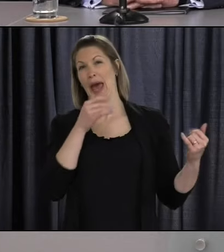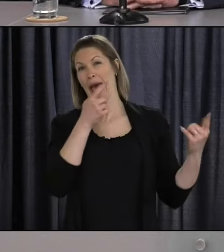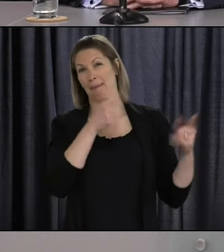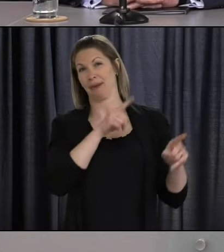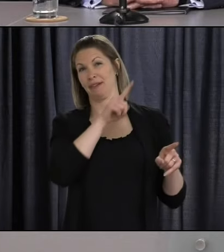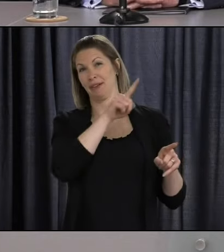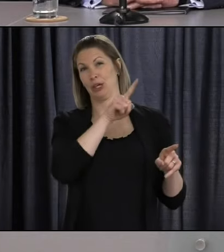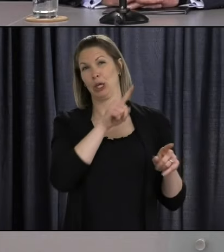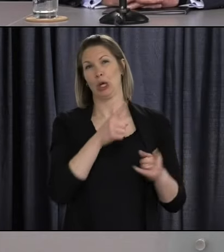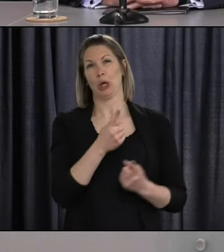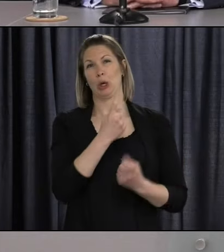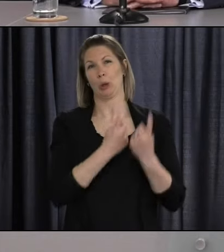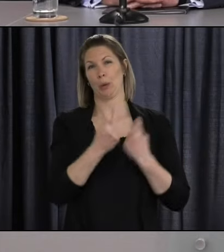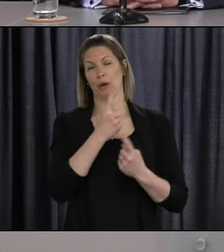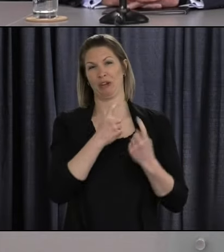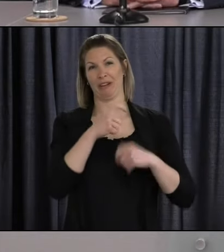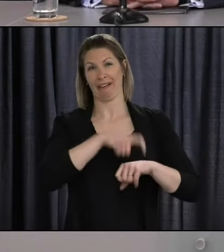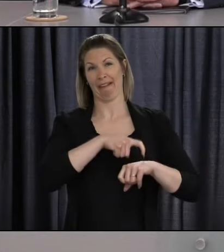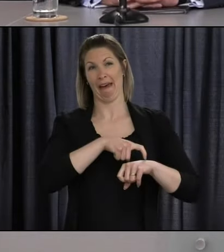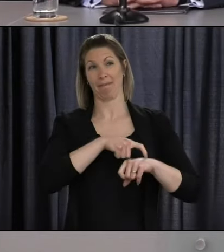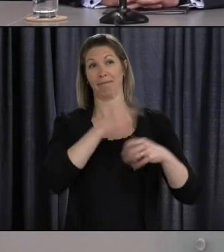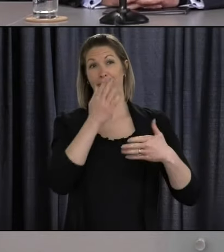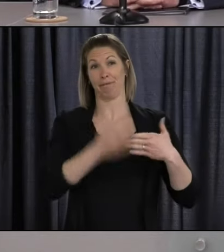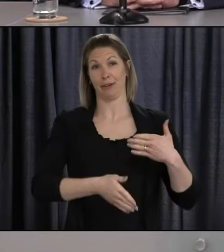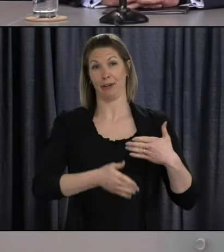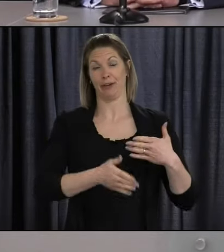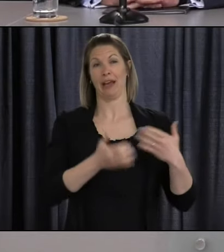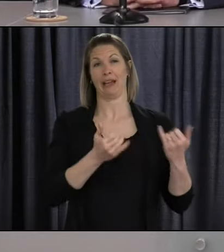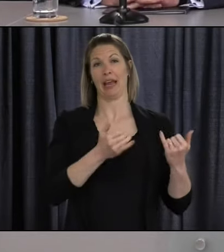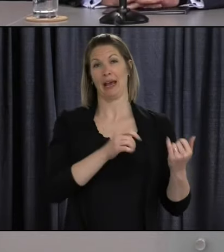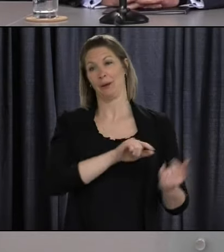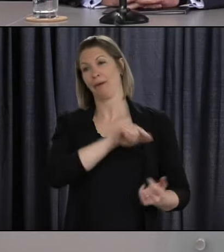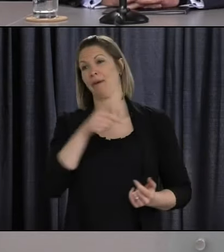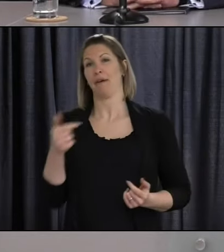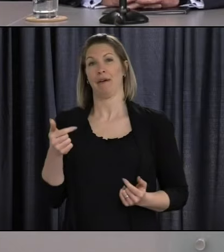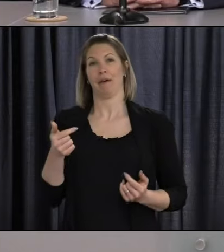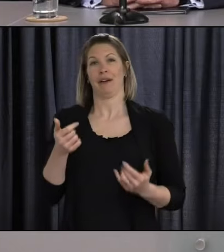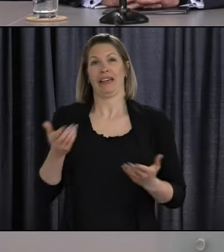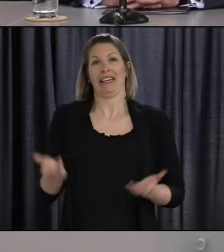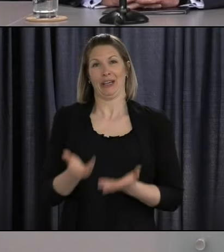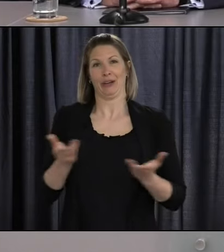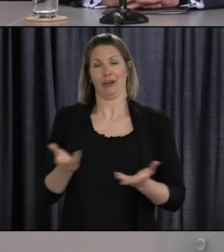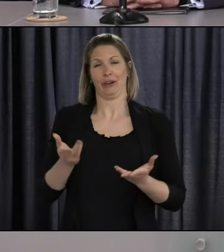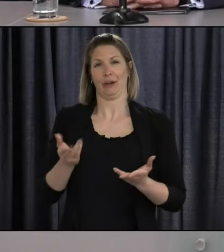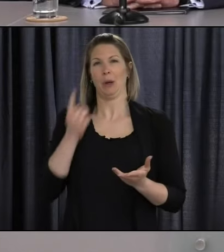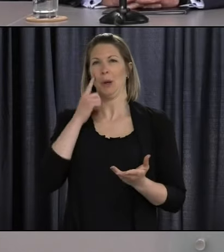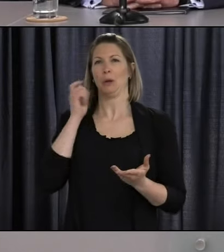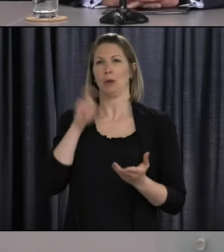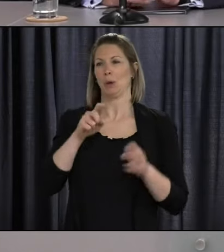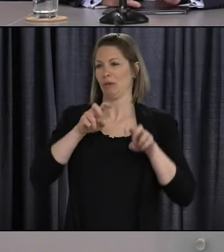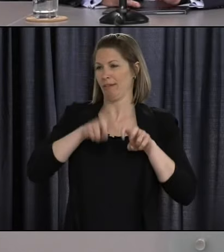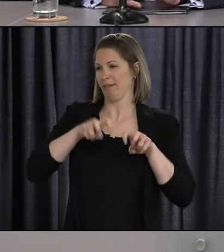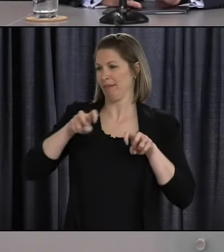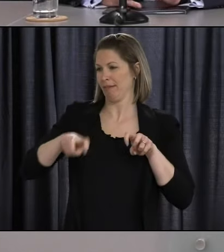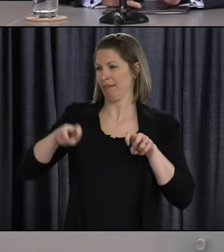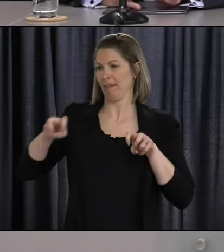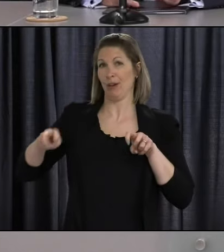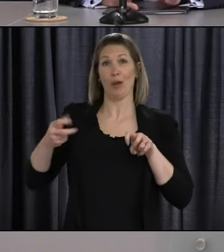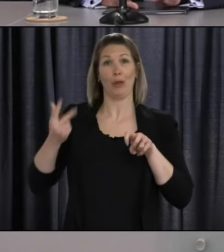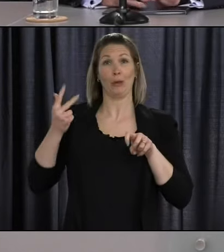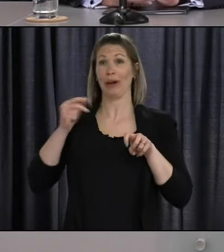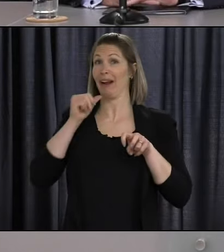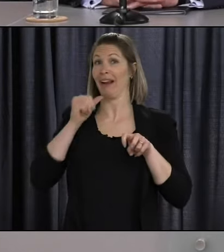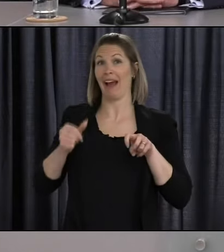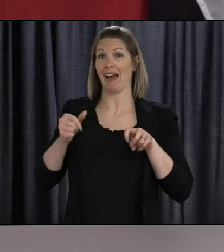for our daily update. As you would see, the table is a little different today. As I said, we just left question period and the House of